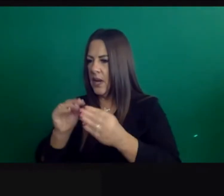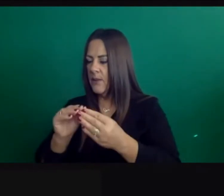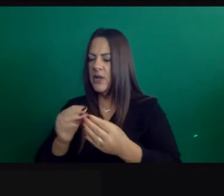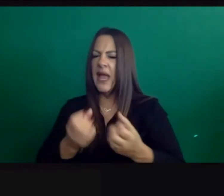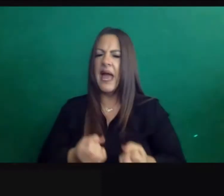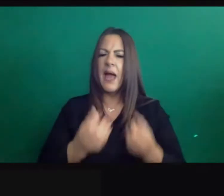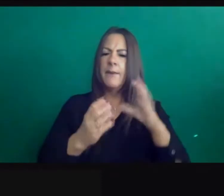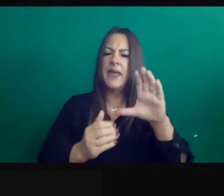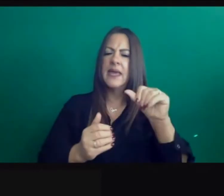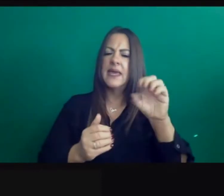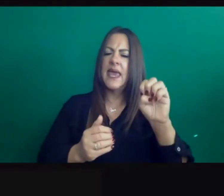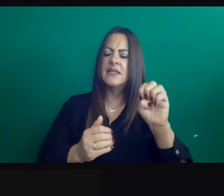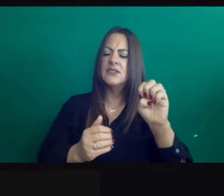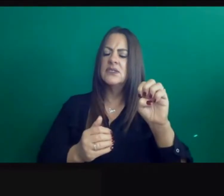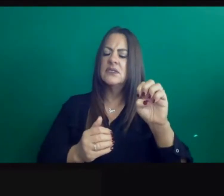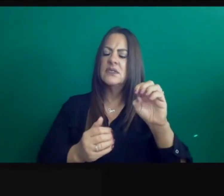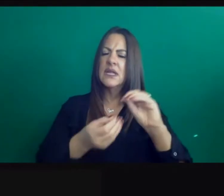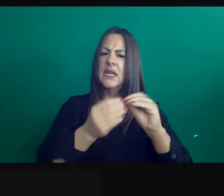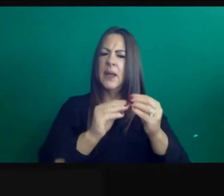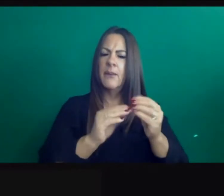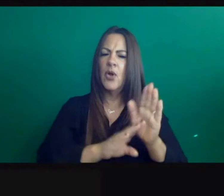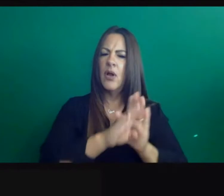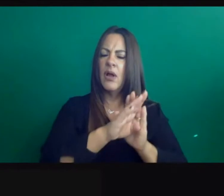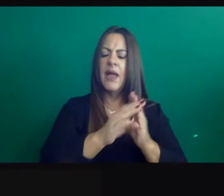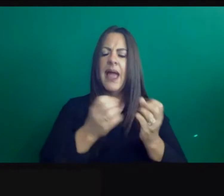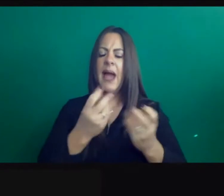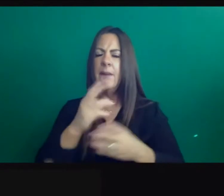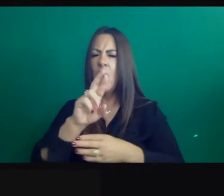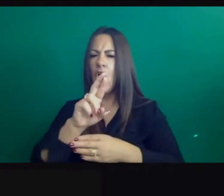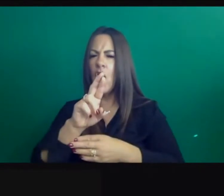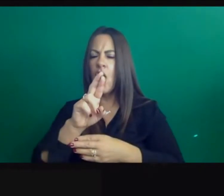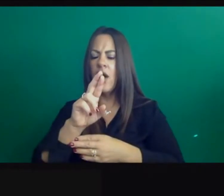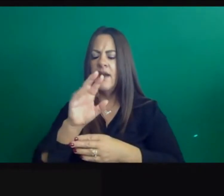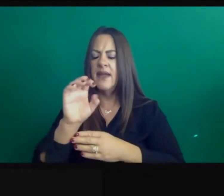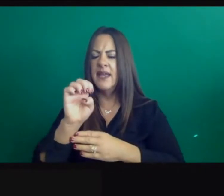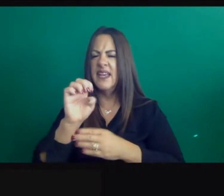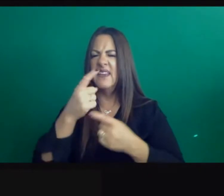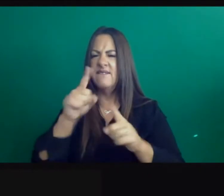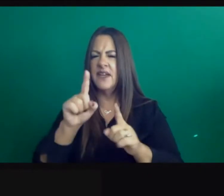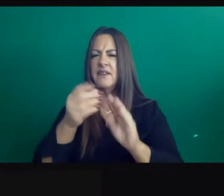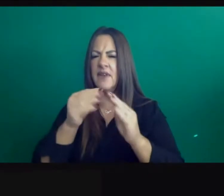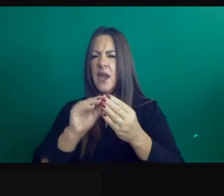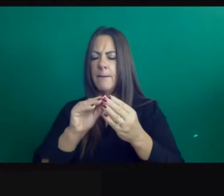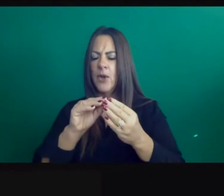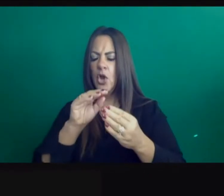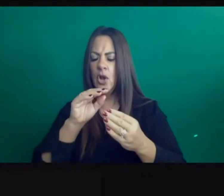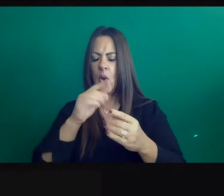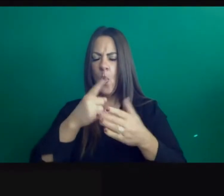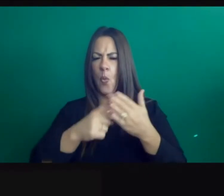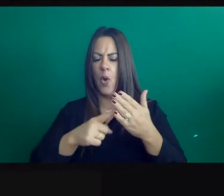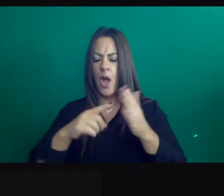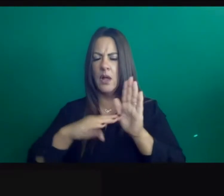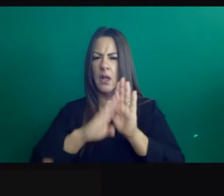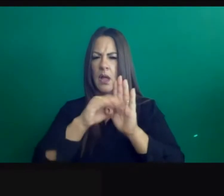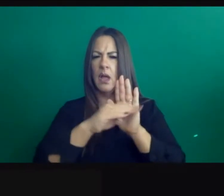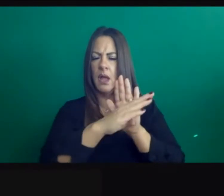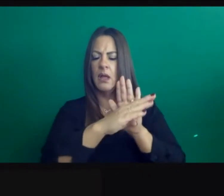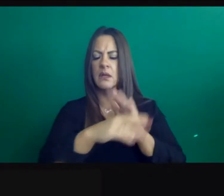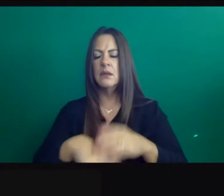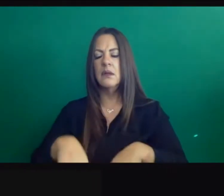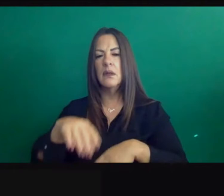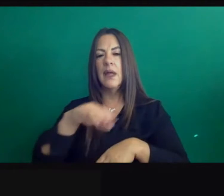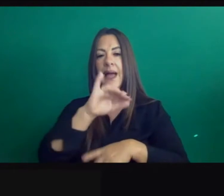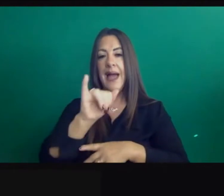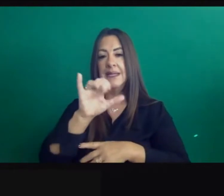case rates, what is that our effective number, where are the trends going? Because we know that ICU numbers are a